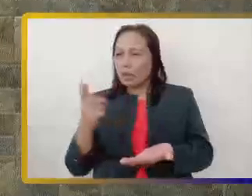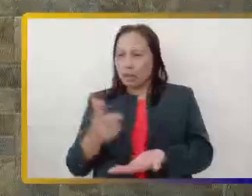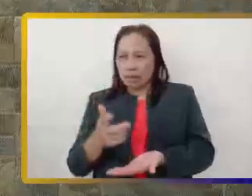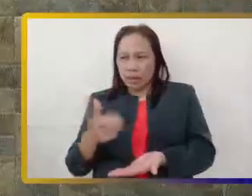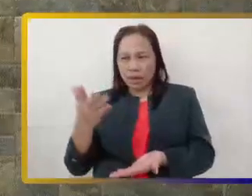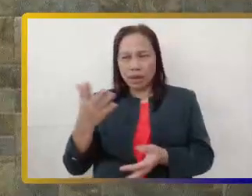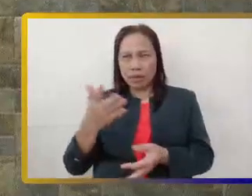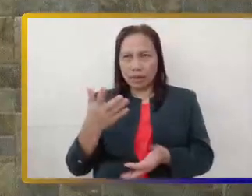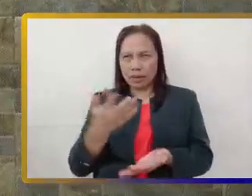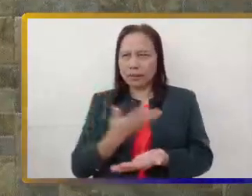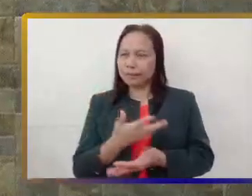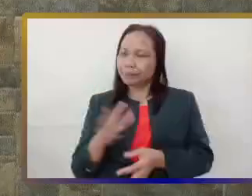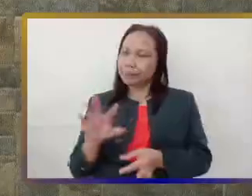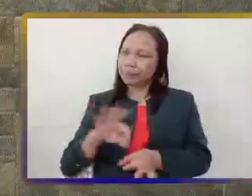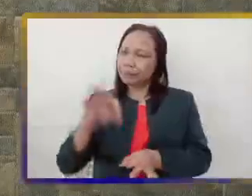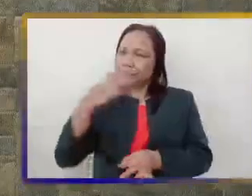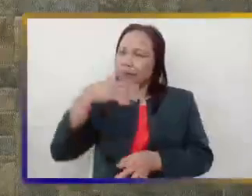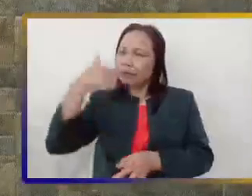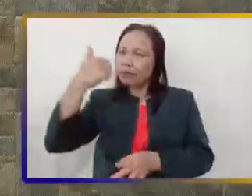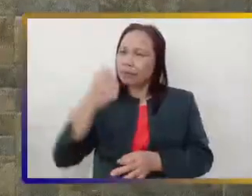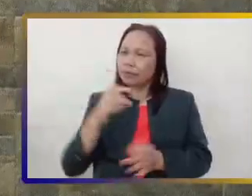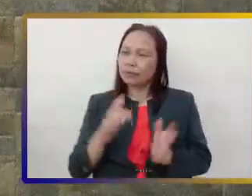second okayd